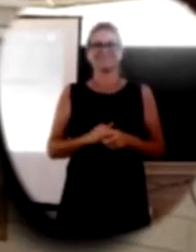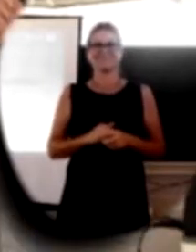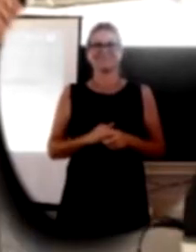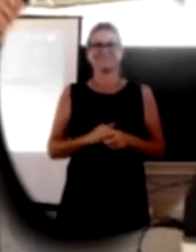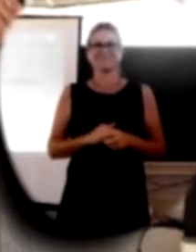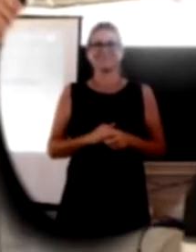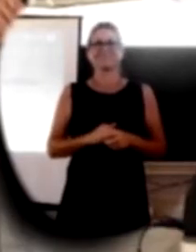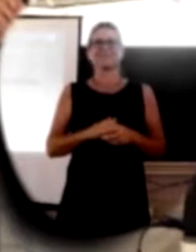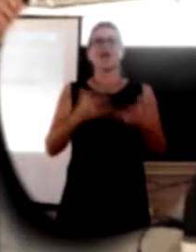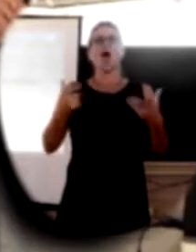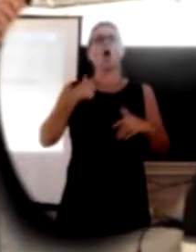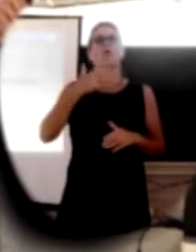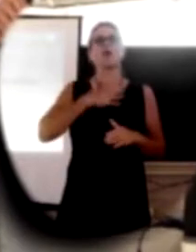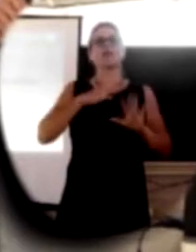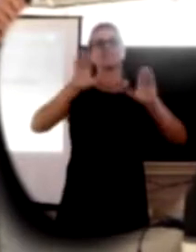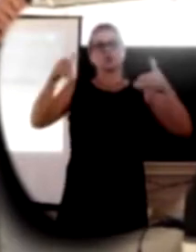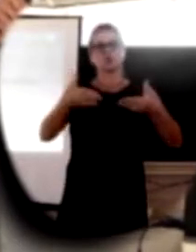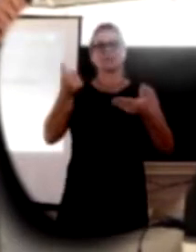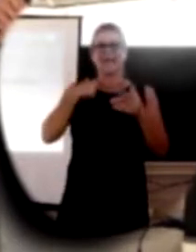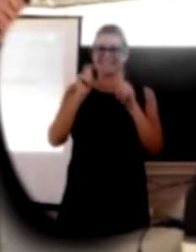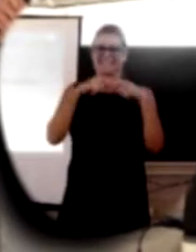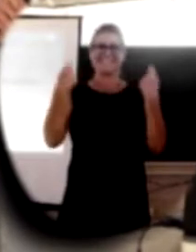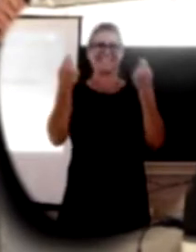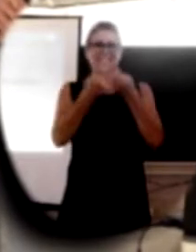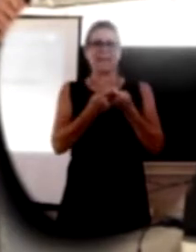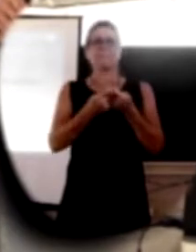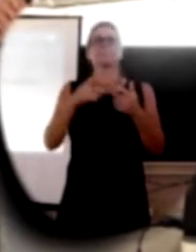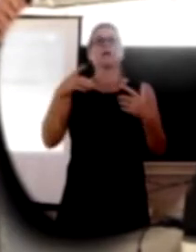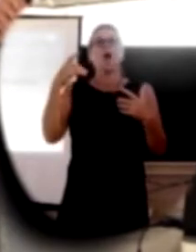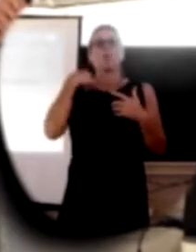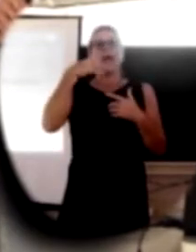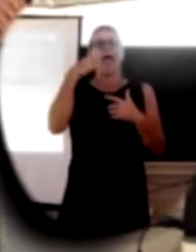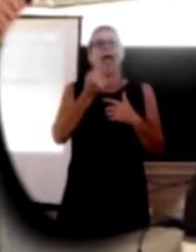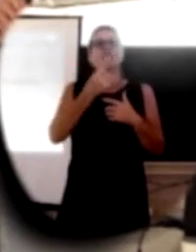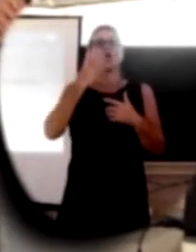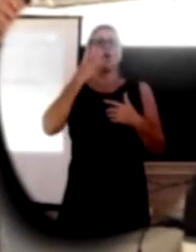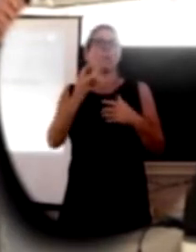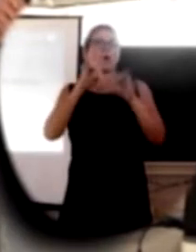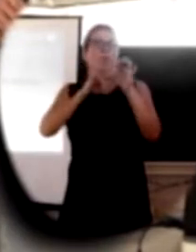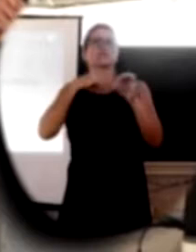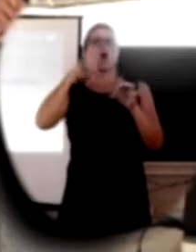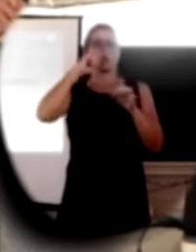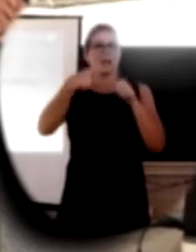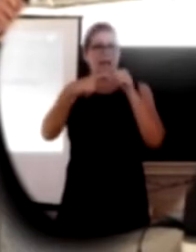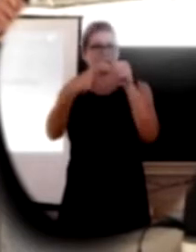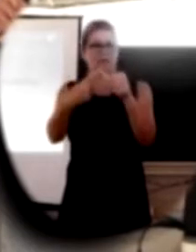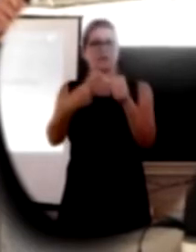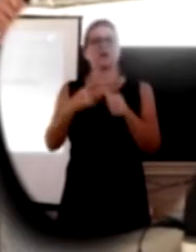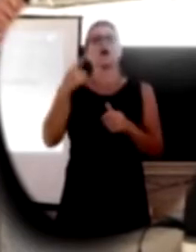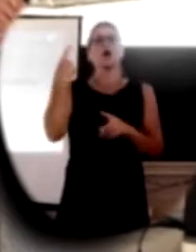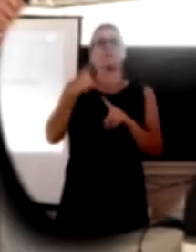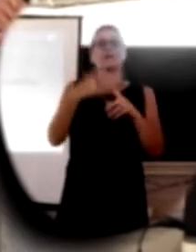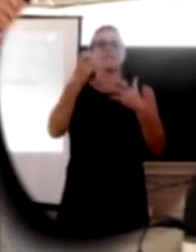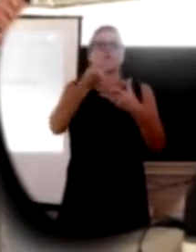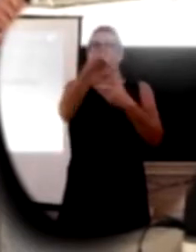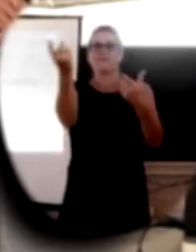I would just like to introduce our team a little bit, answer some frequently occurring questions, and then answer any questions that you